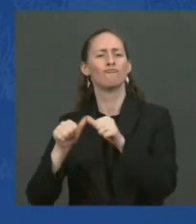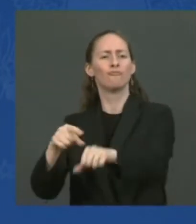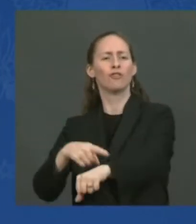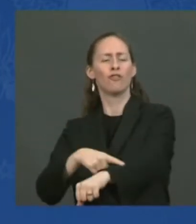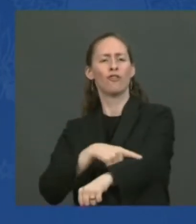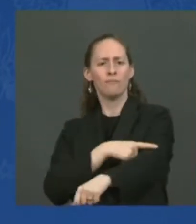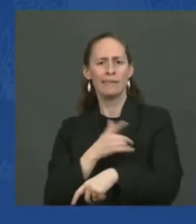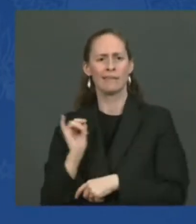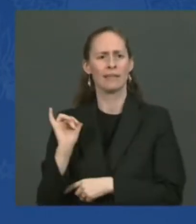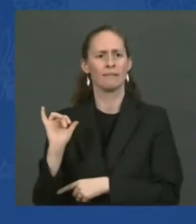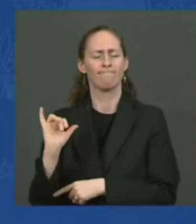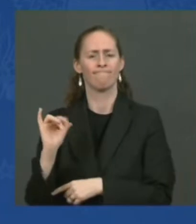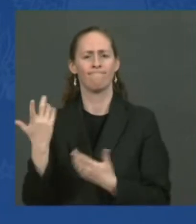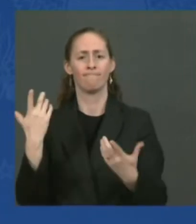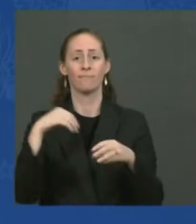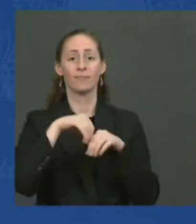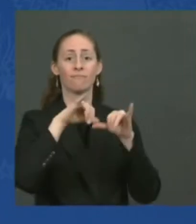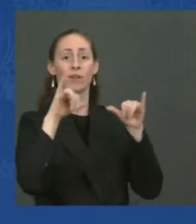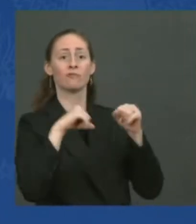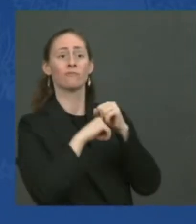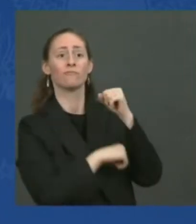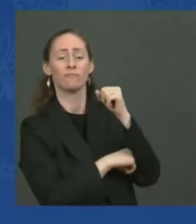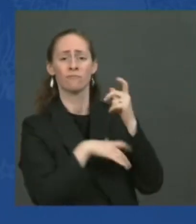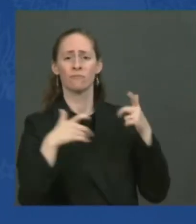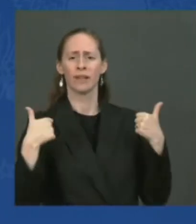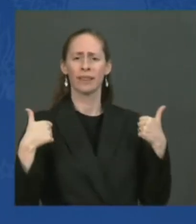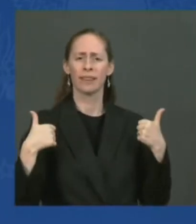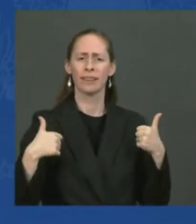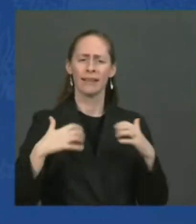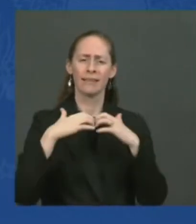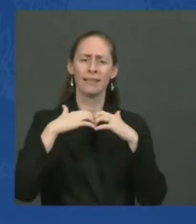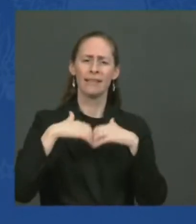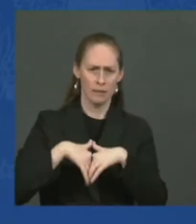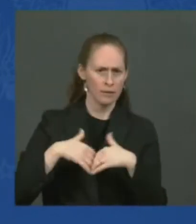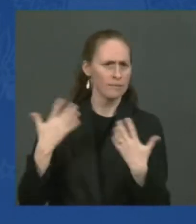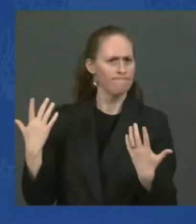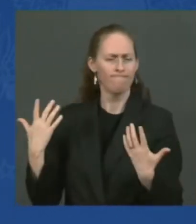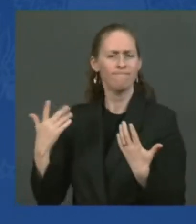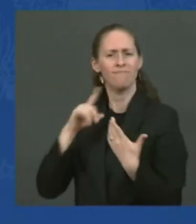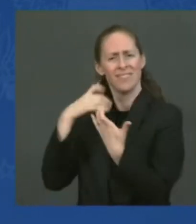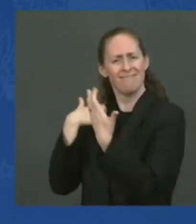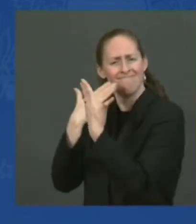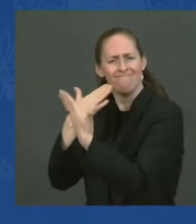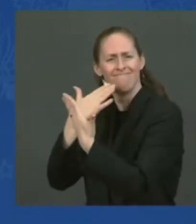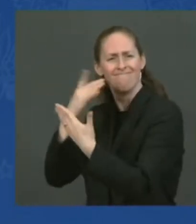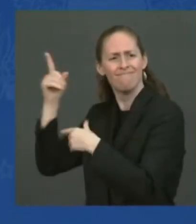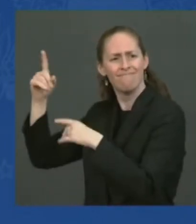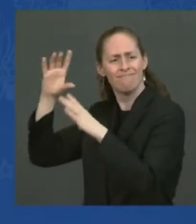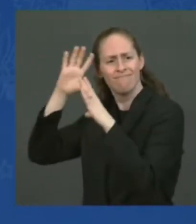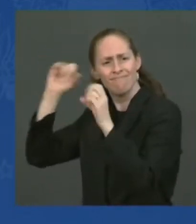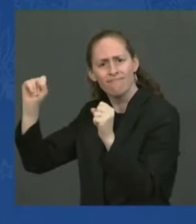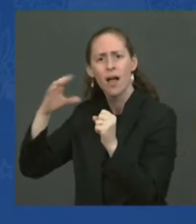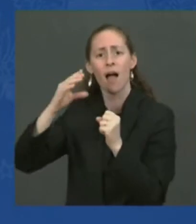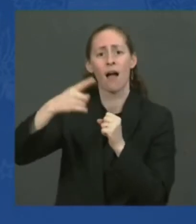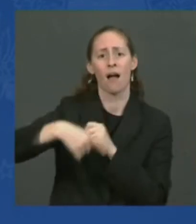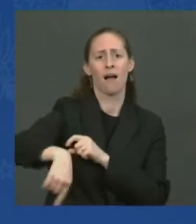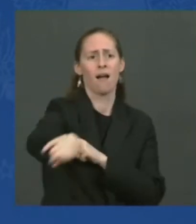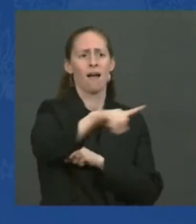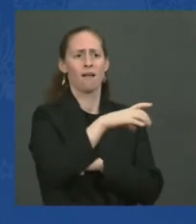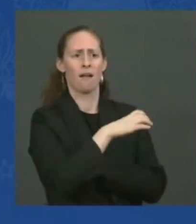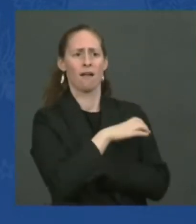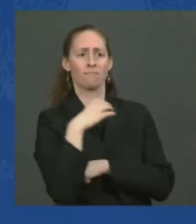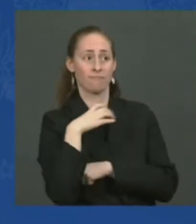congratulate not only President Biden on this tremendous accomplishment, but the members of Congress, including my